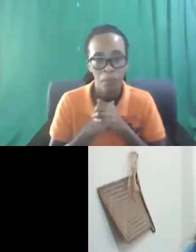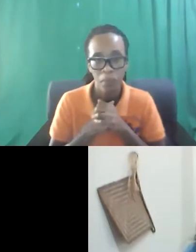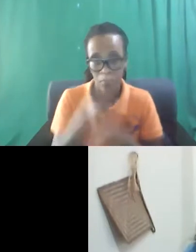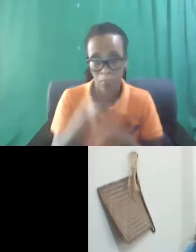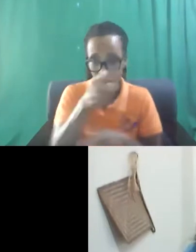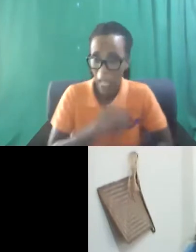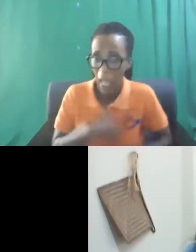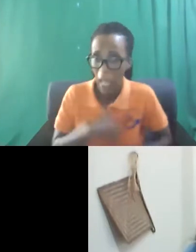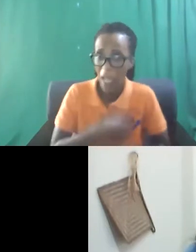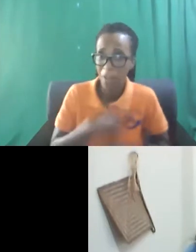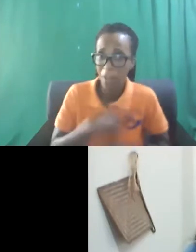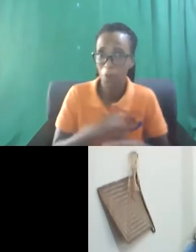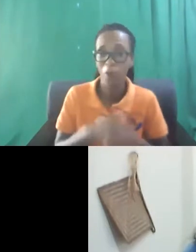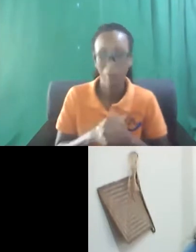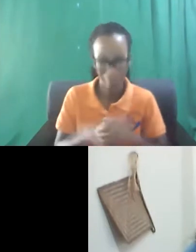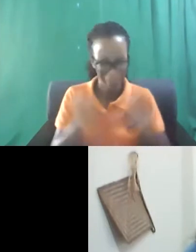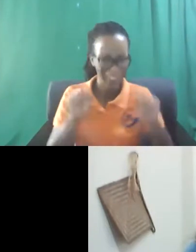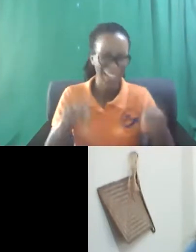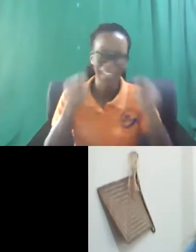it? Yes.